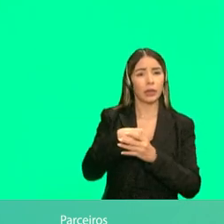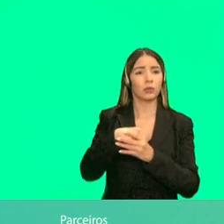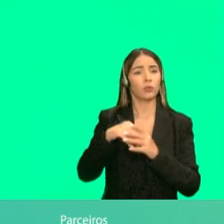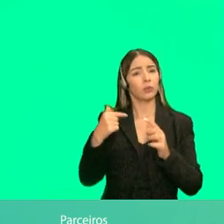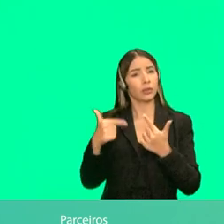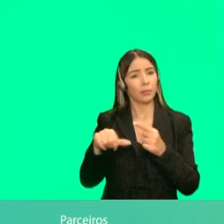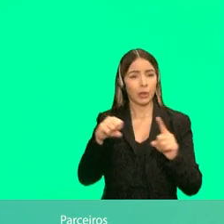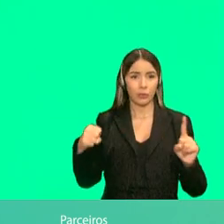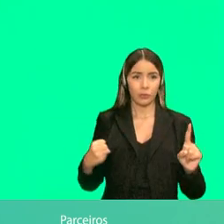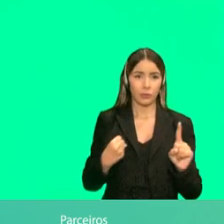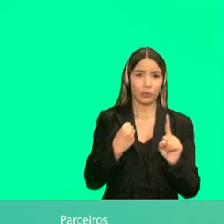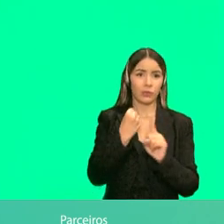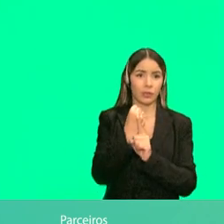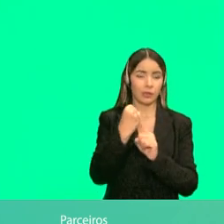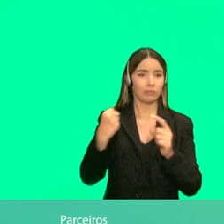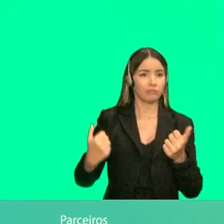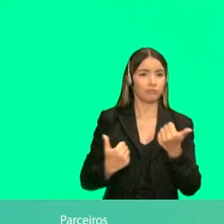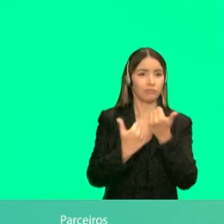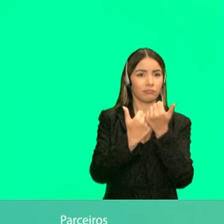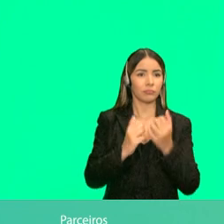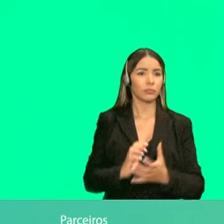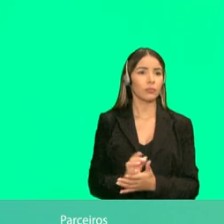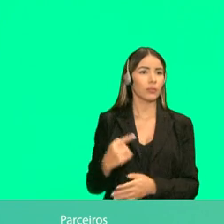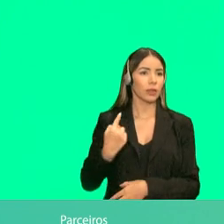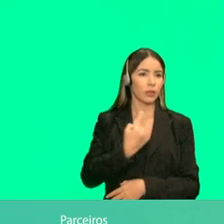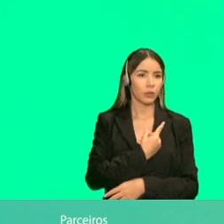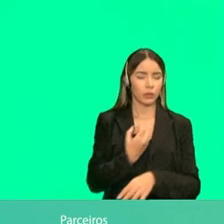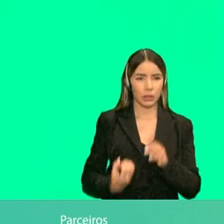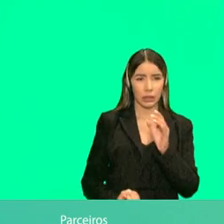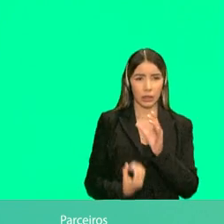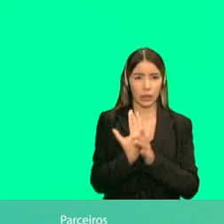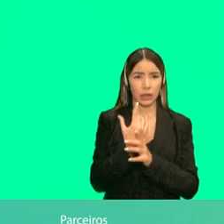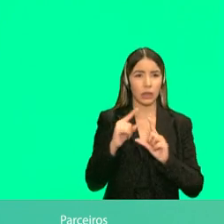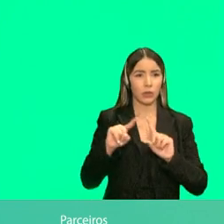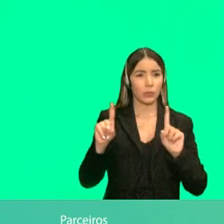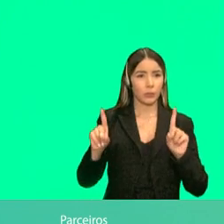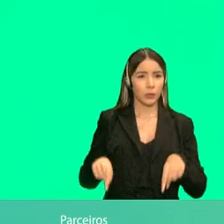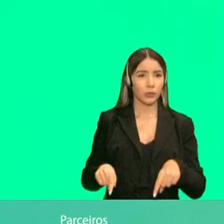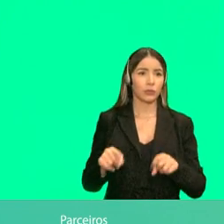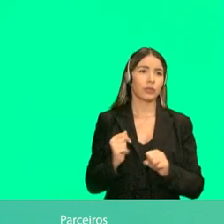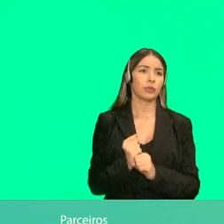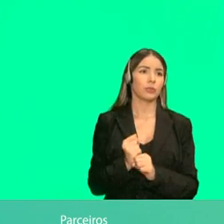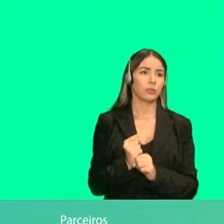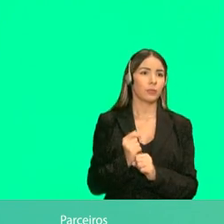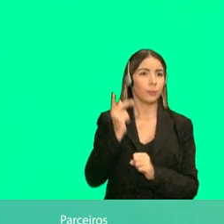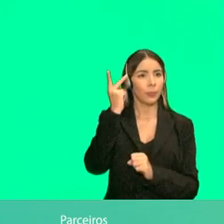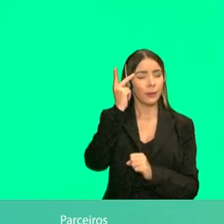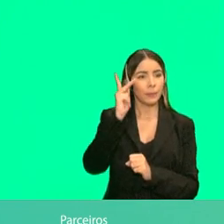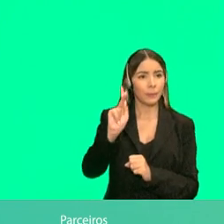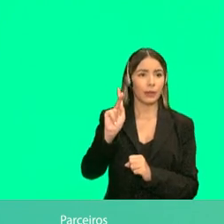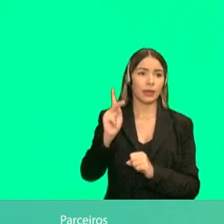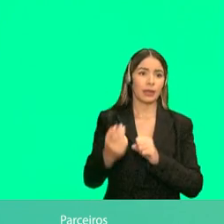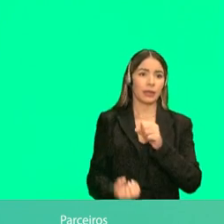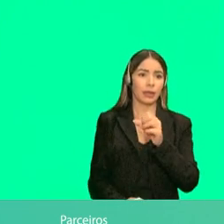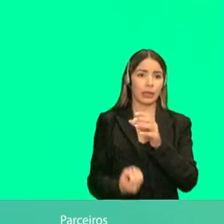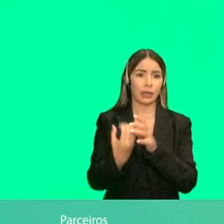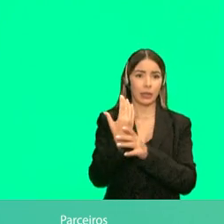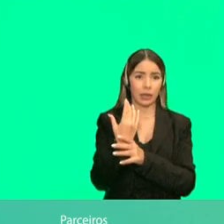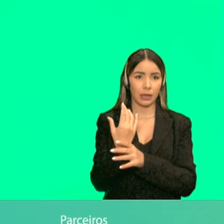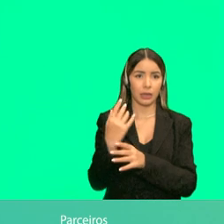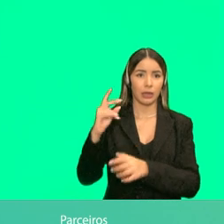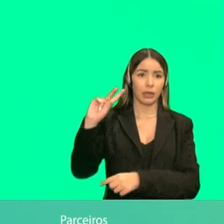to foster renewable energy and green hydrogen, and we are working with green ammonia and